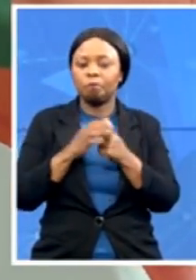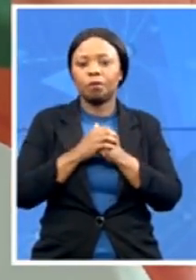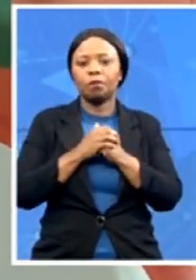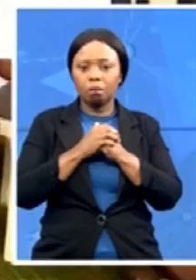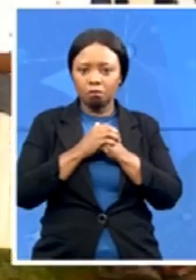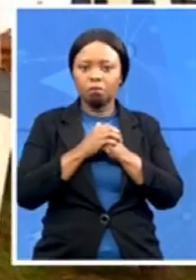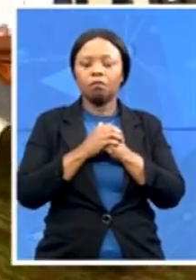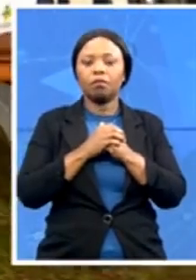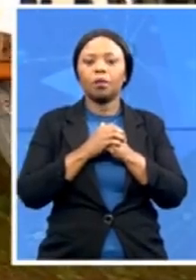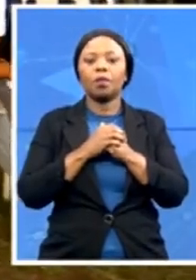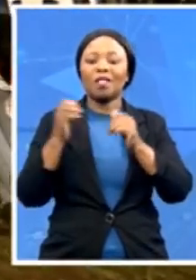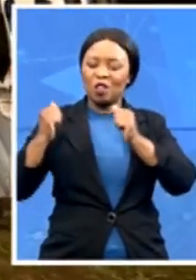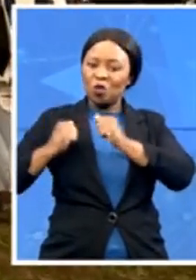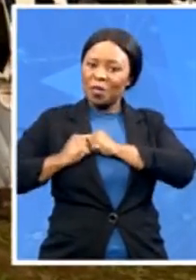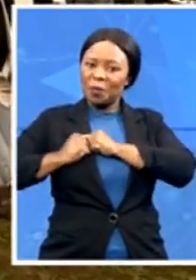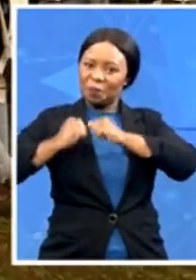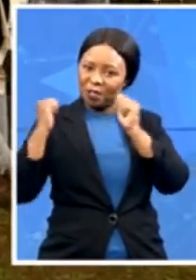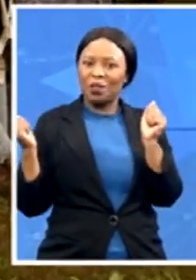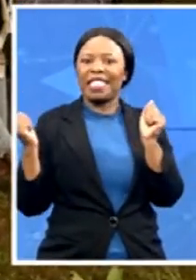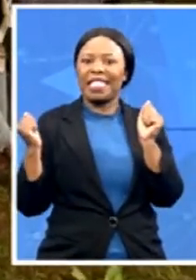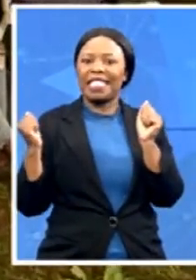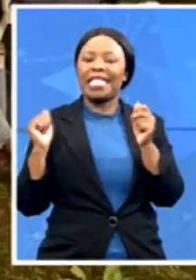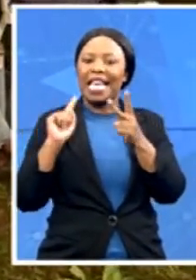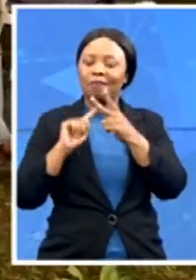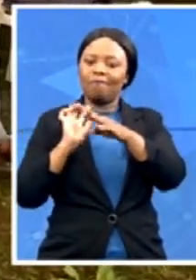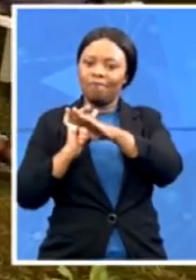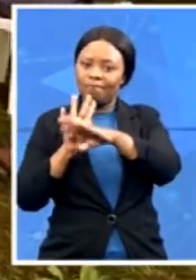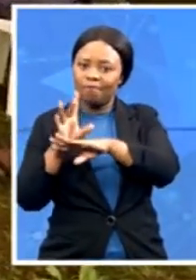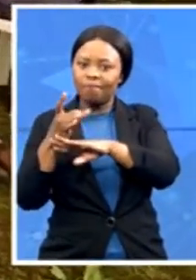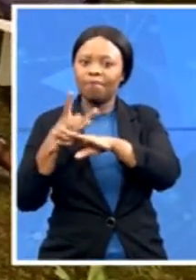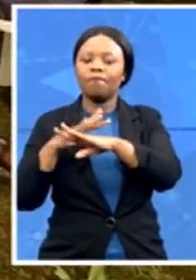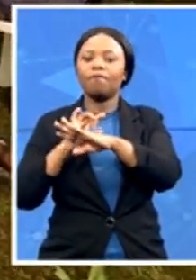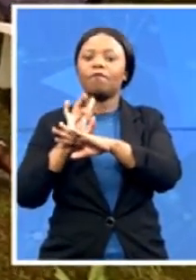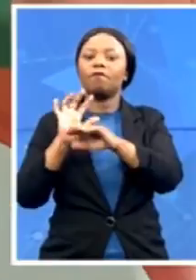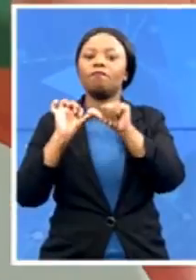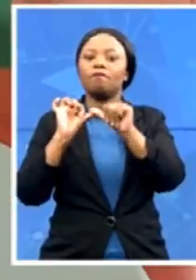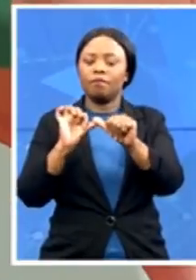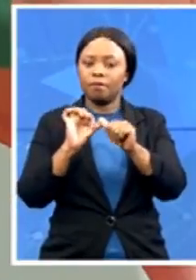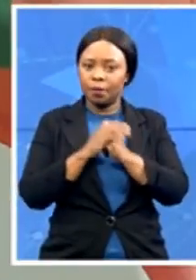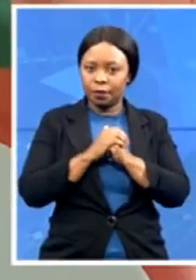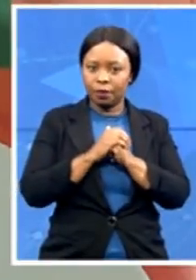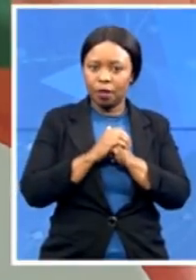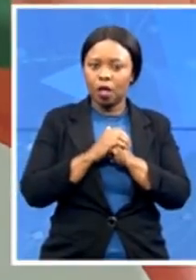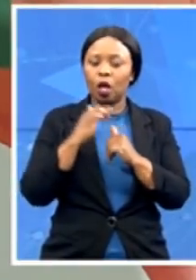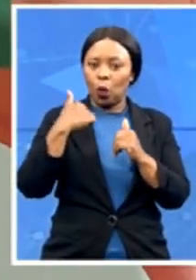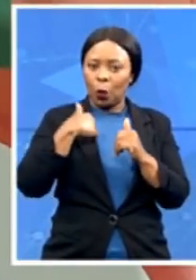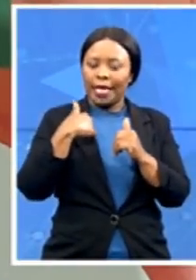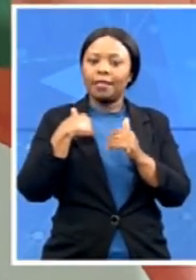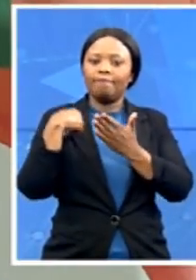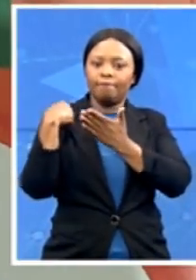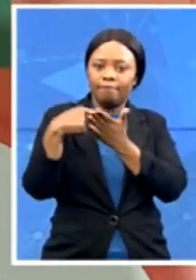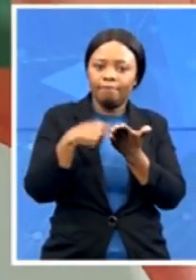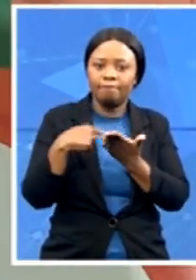transparency and consultation. We will enter into discussions with communities, interested